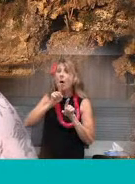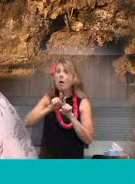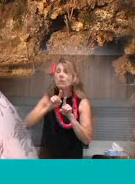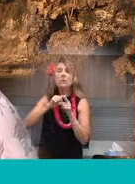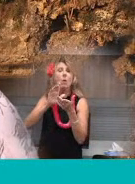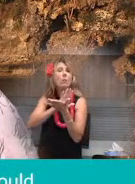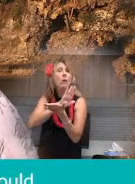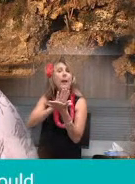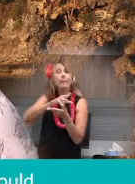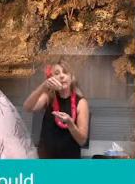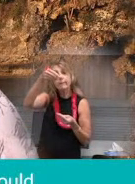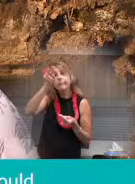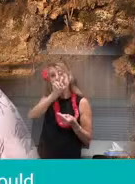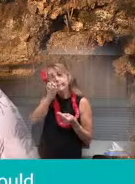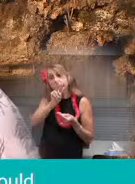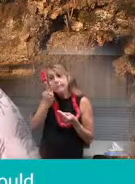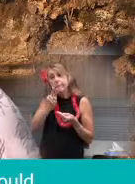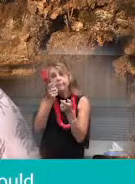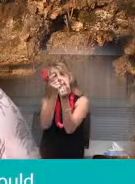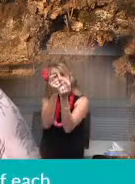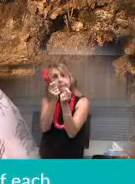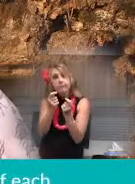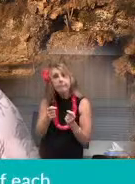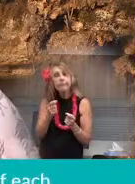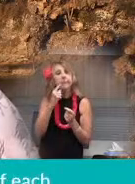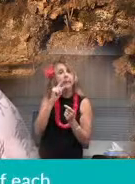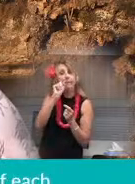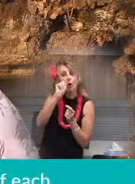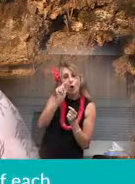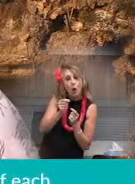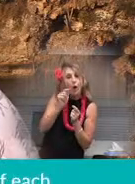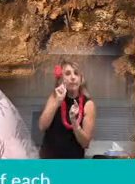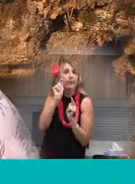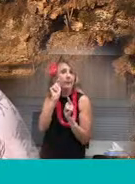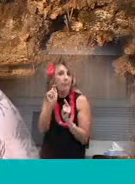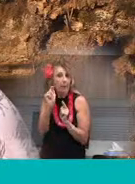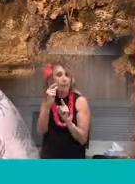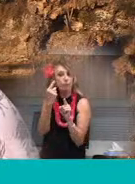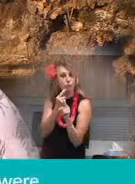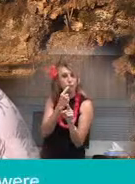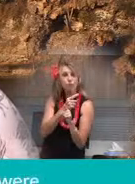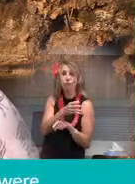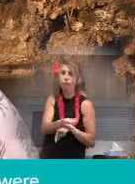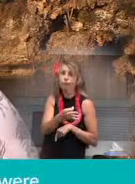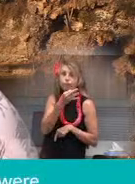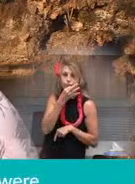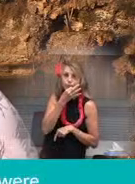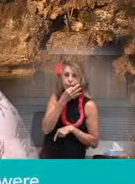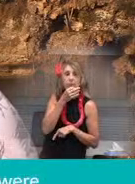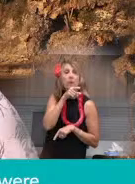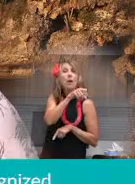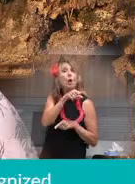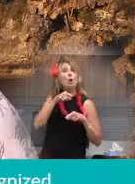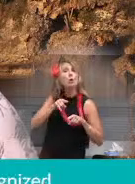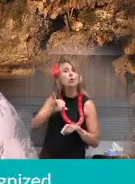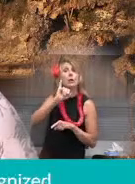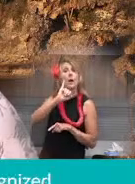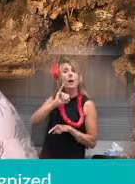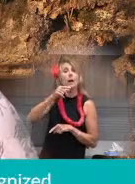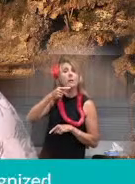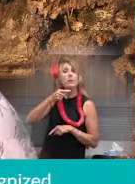punctuation. During IPRC meetings, Janet would highlight the gifts and talents of each child, always ensuring that abilities were